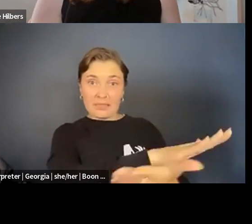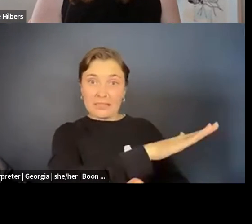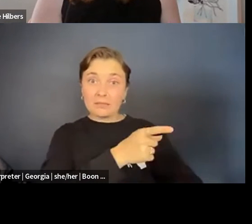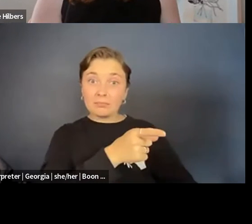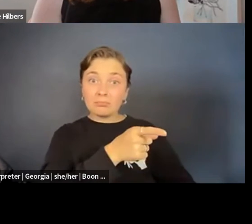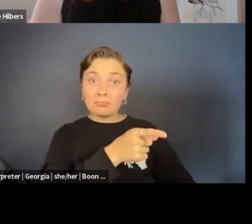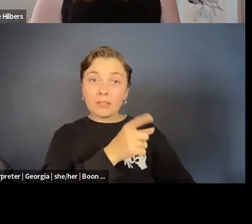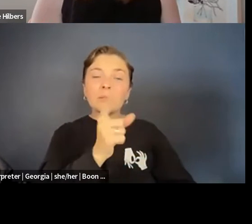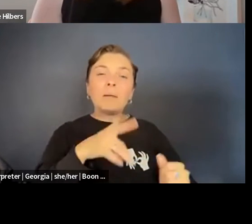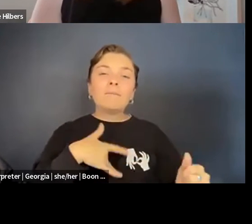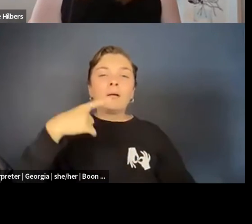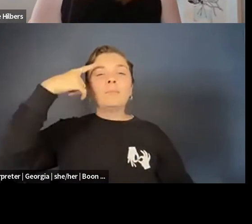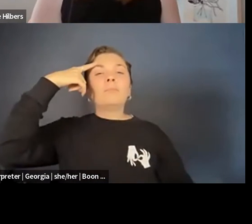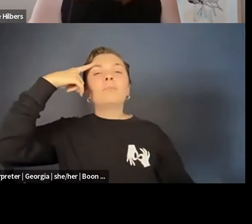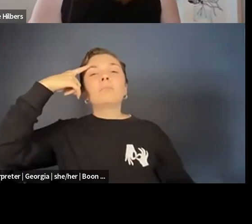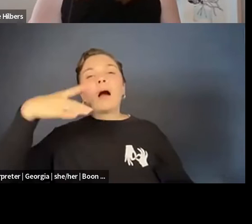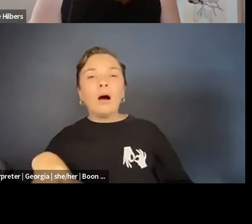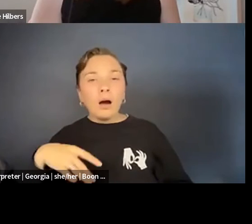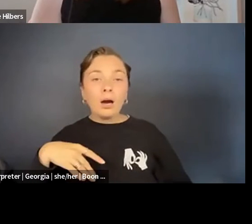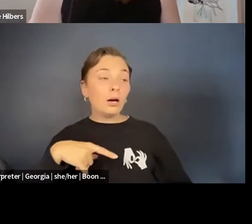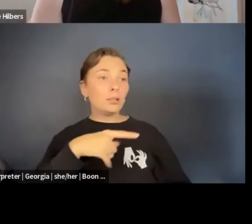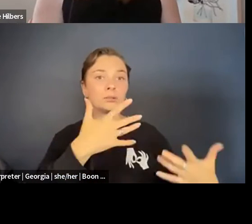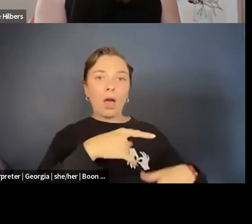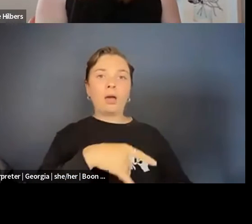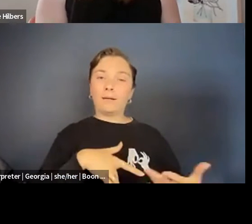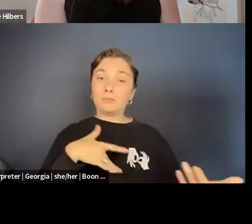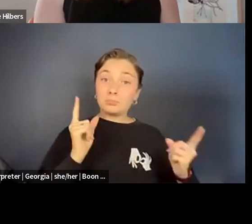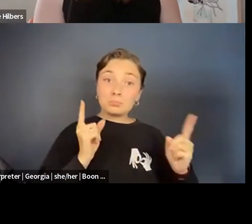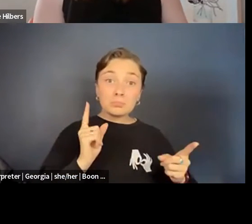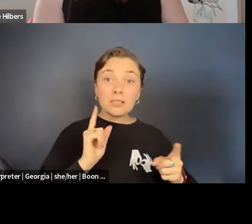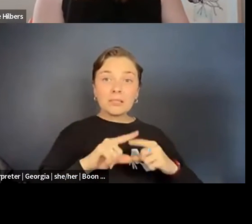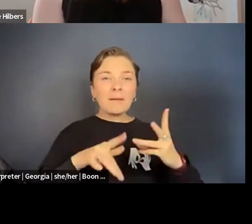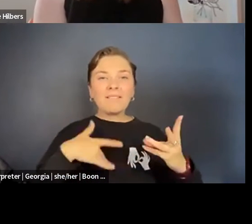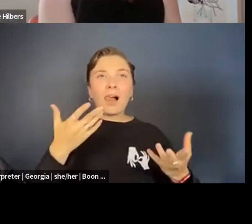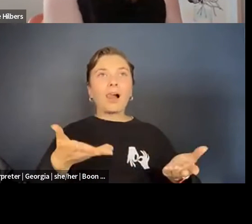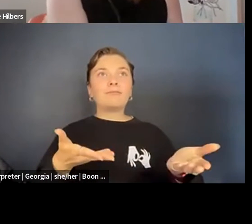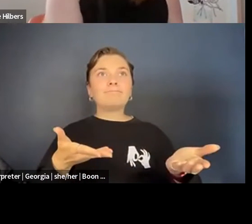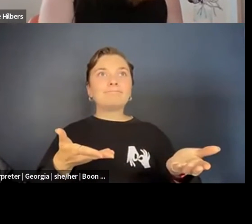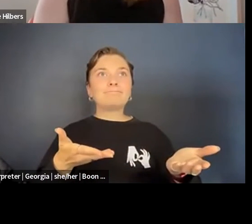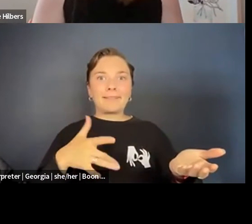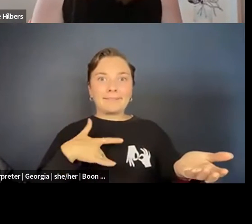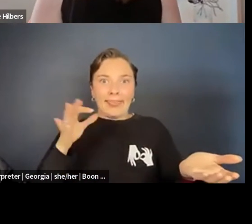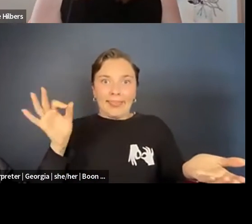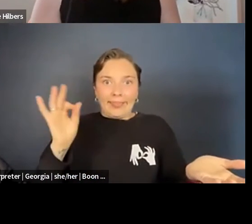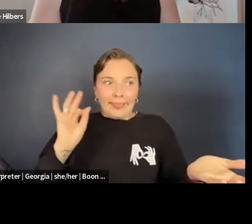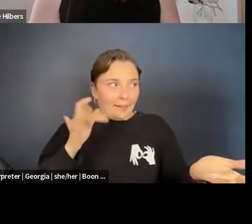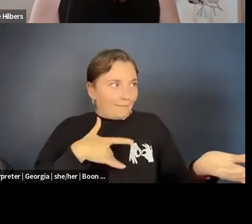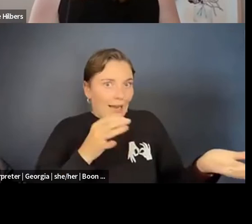they're relieved that that person is dead. Sometimes they don't feel